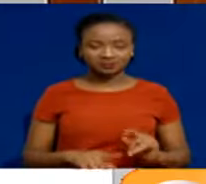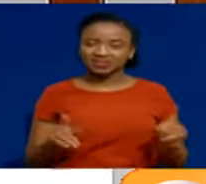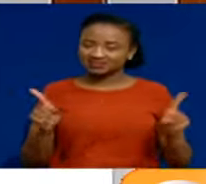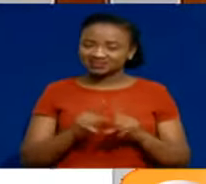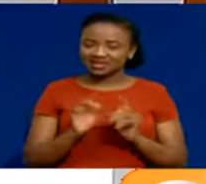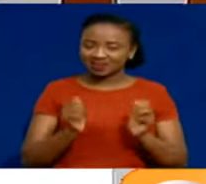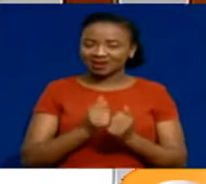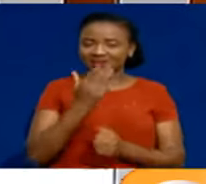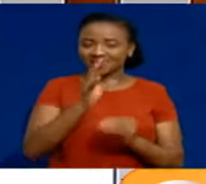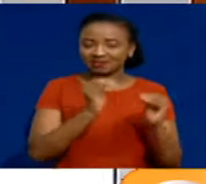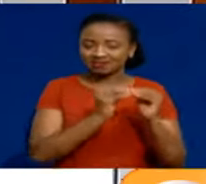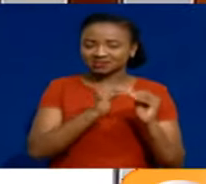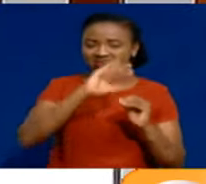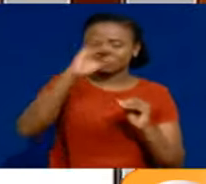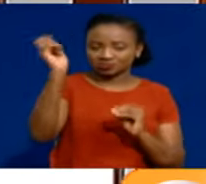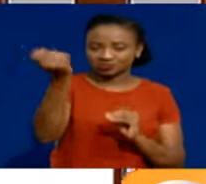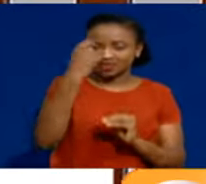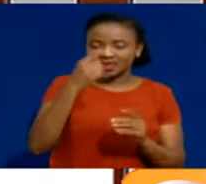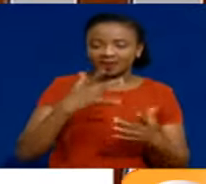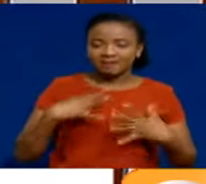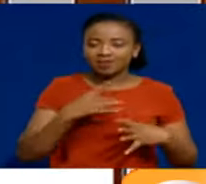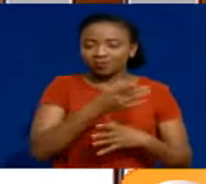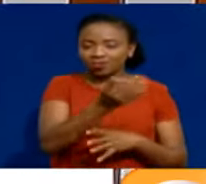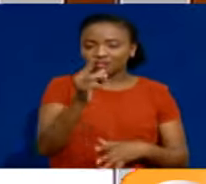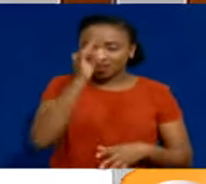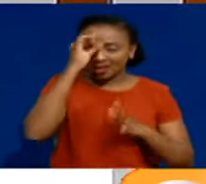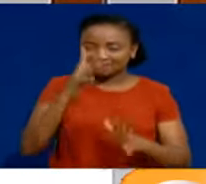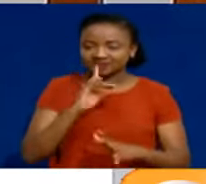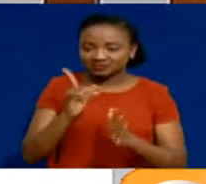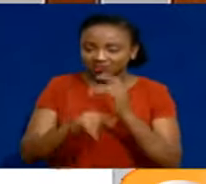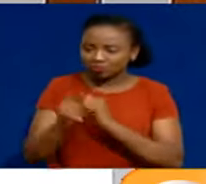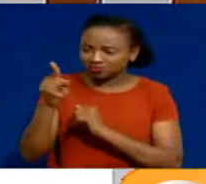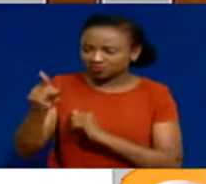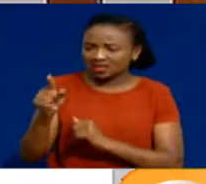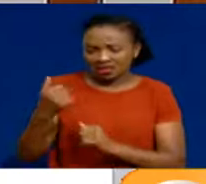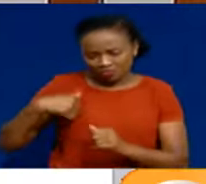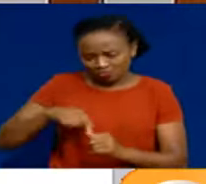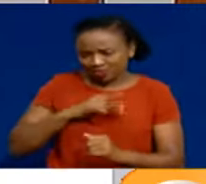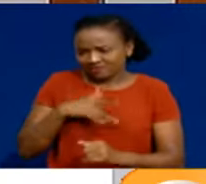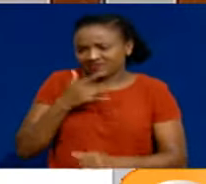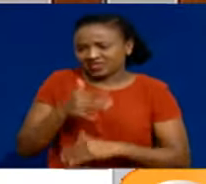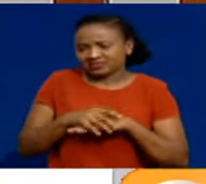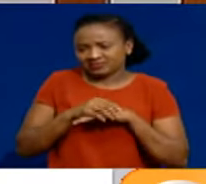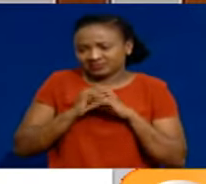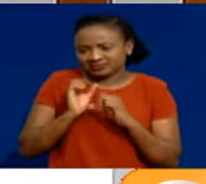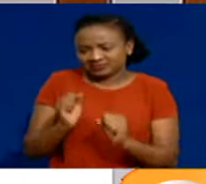Let me tell you, a normal person who has something to do,